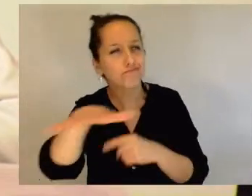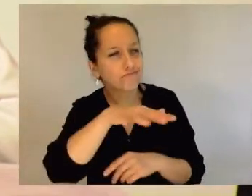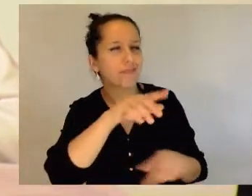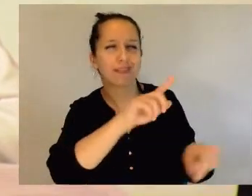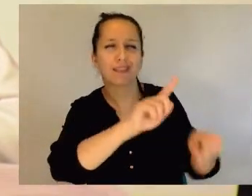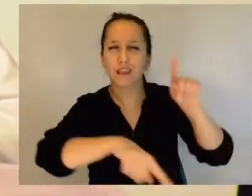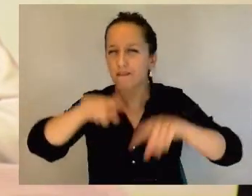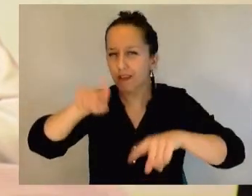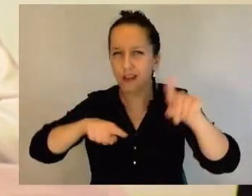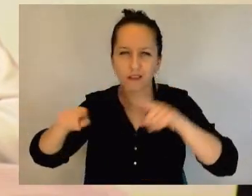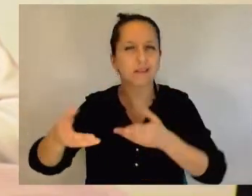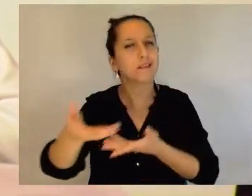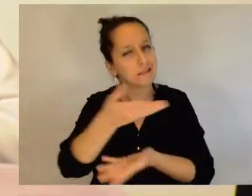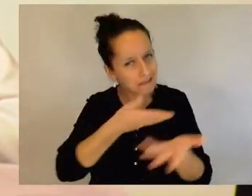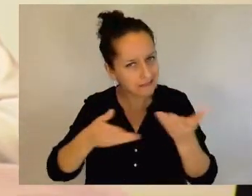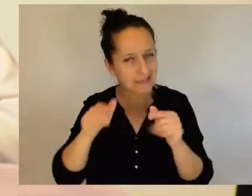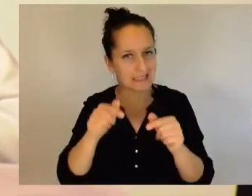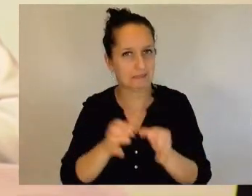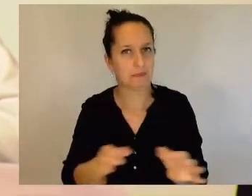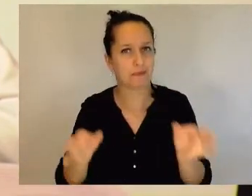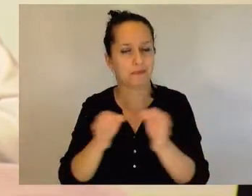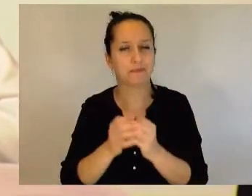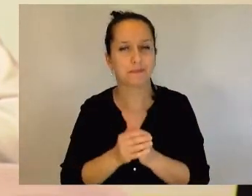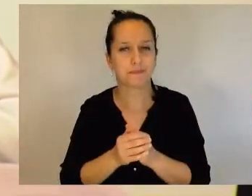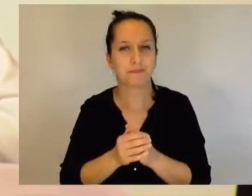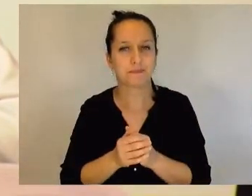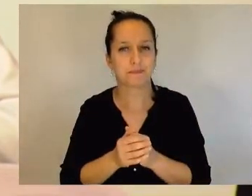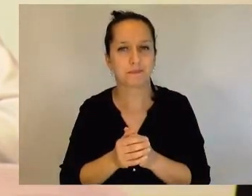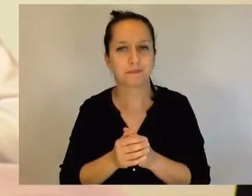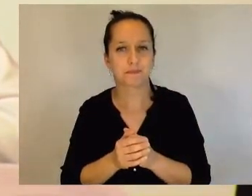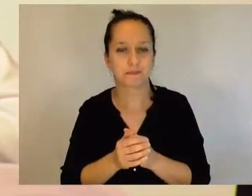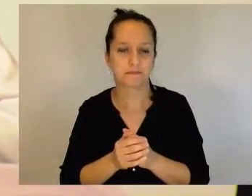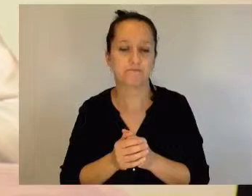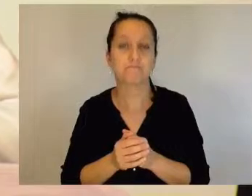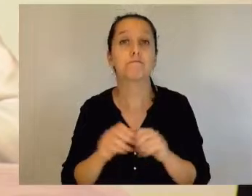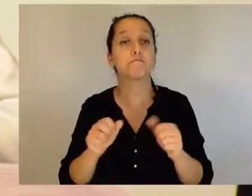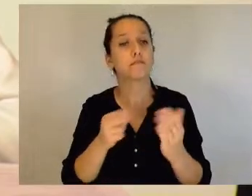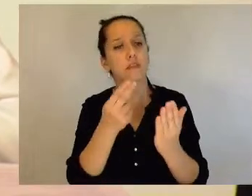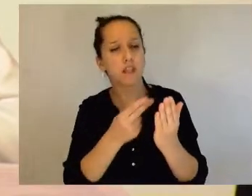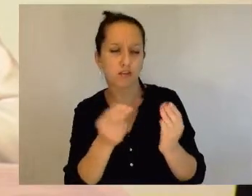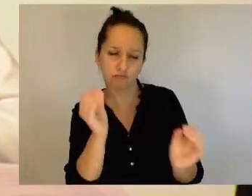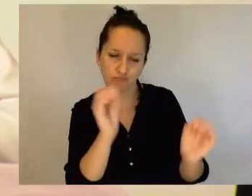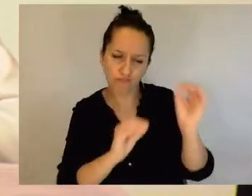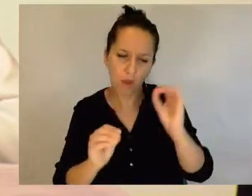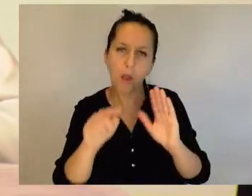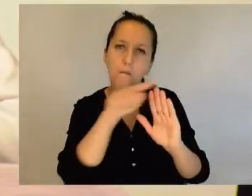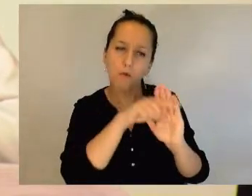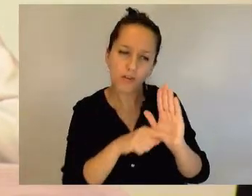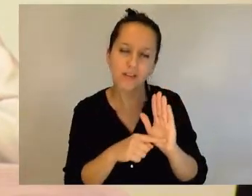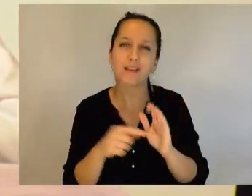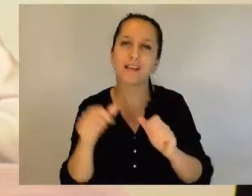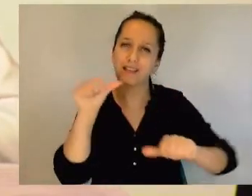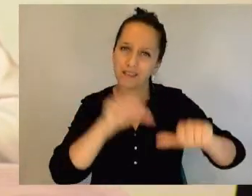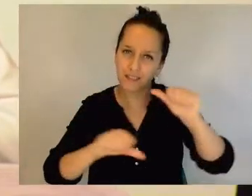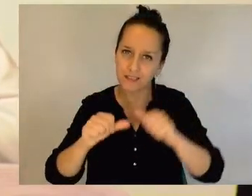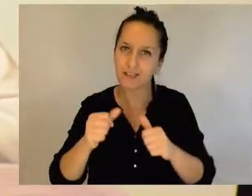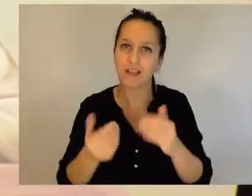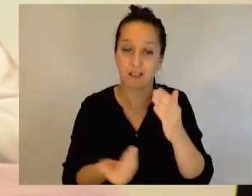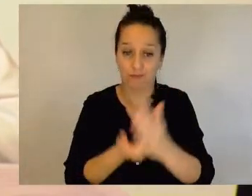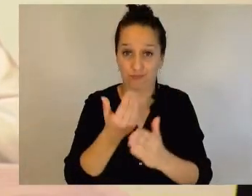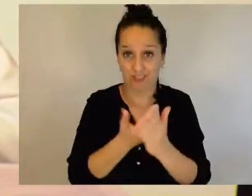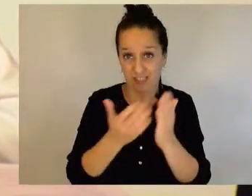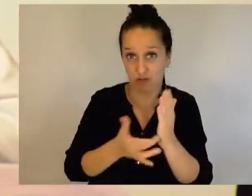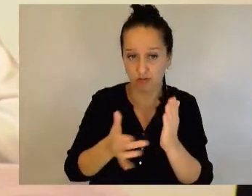of our geographies and our communities. In terms of the design and implementation of the policies of science, technology,